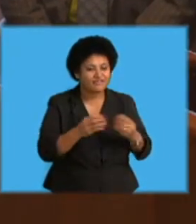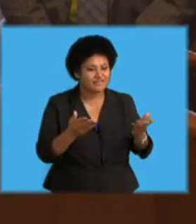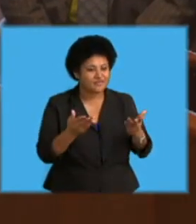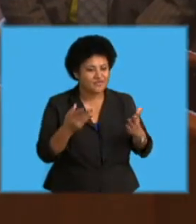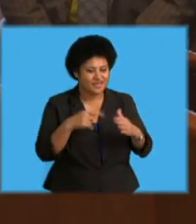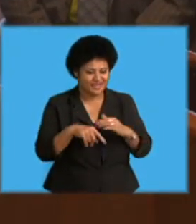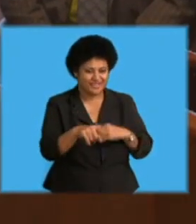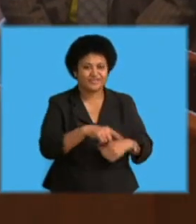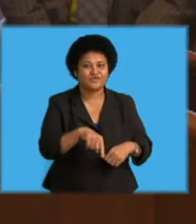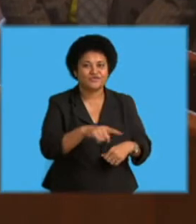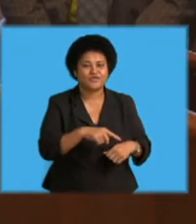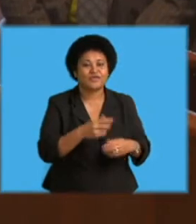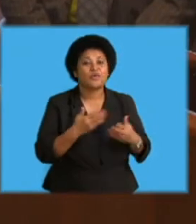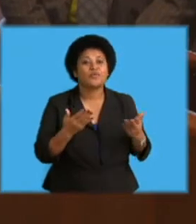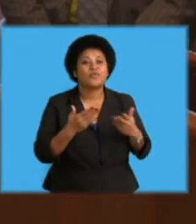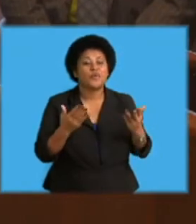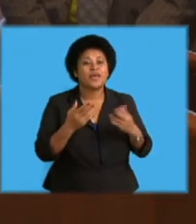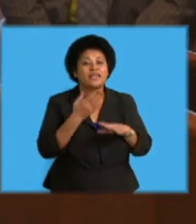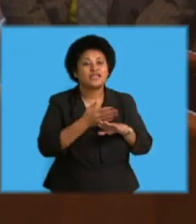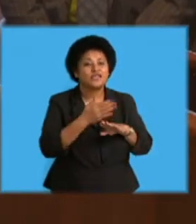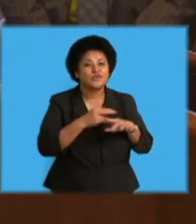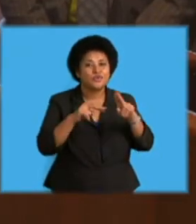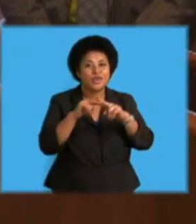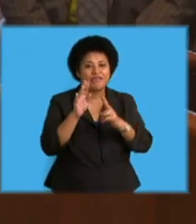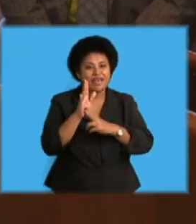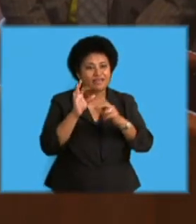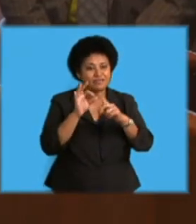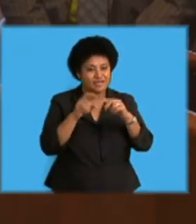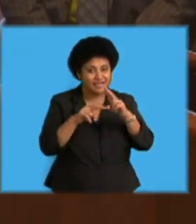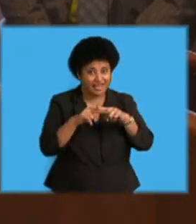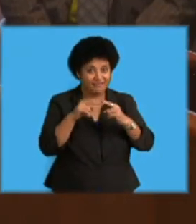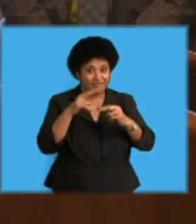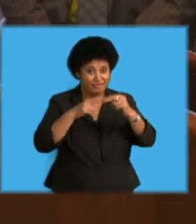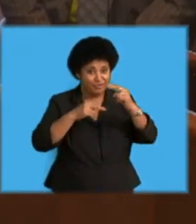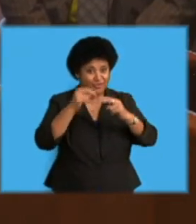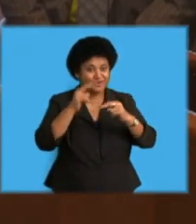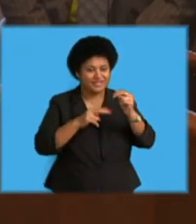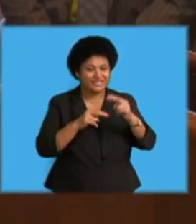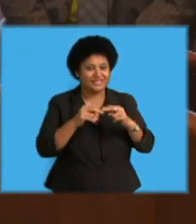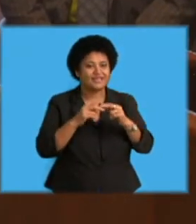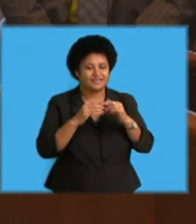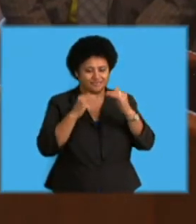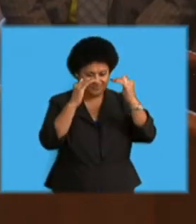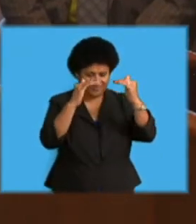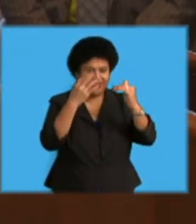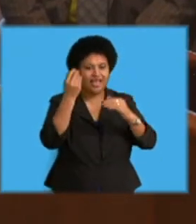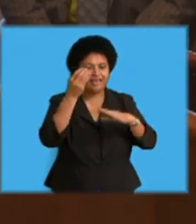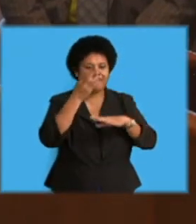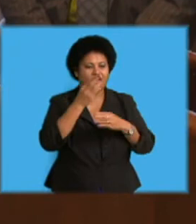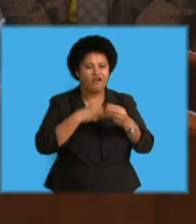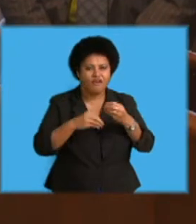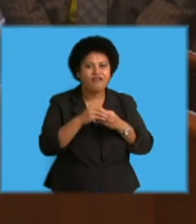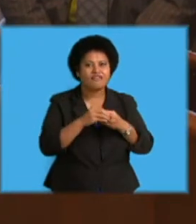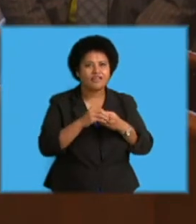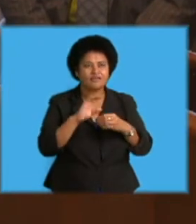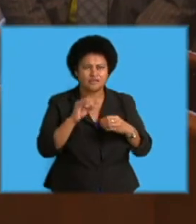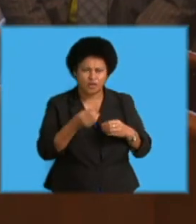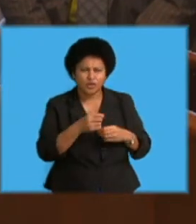up the space on top of the new FNPF building. We understand by May next year they'll have at least 25